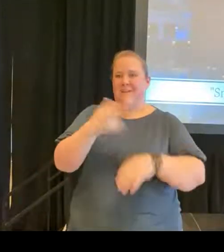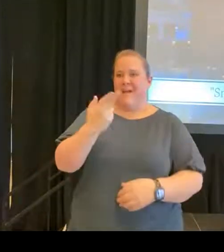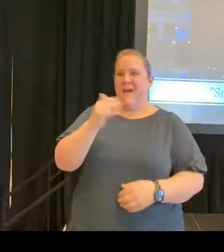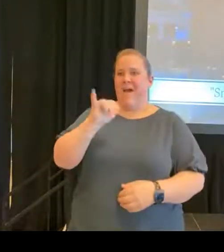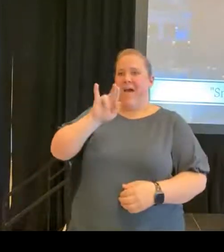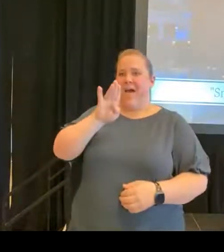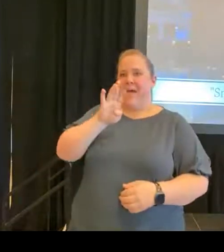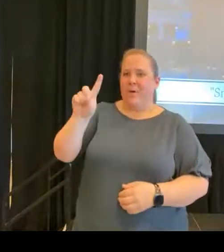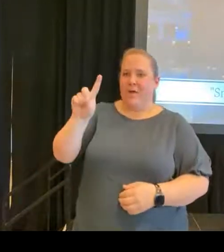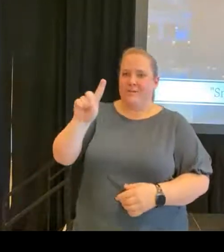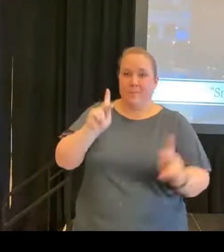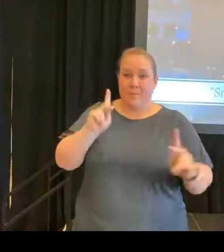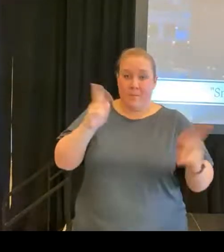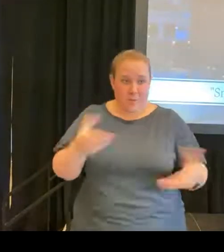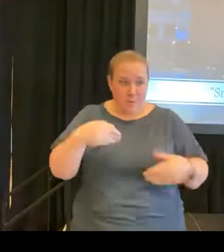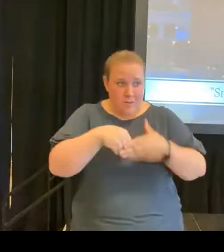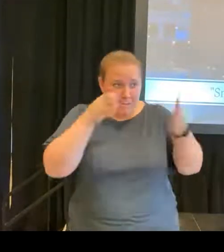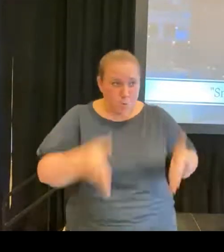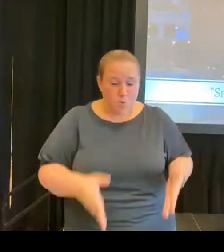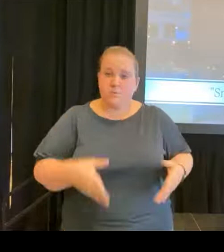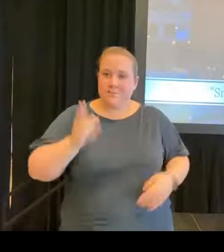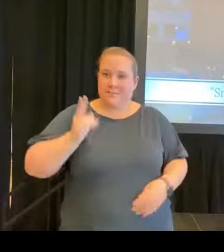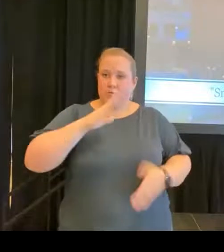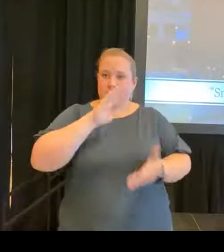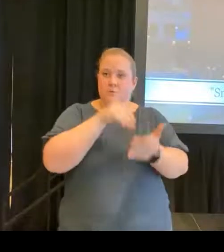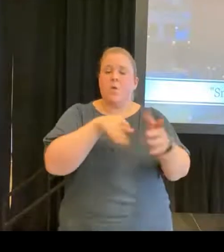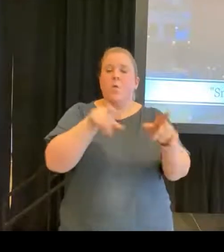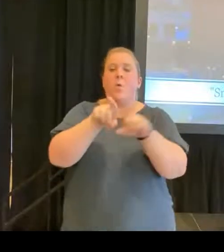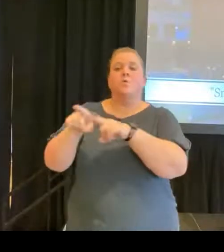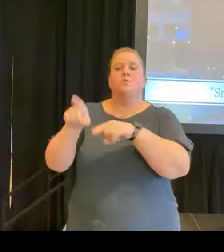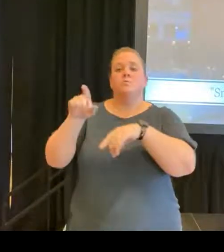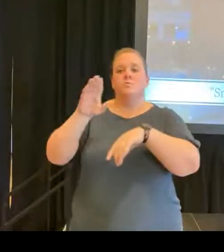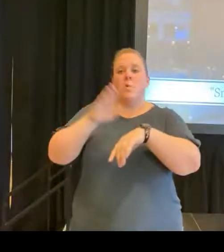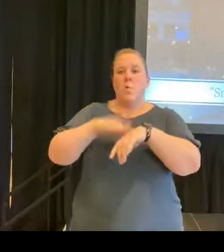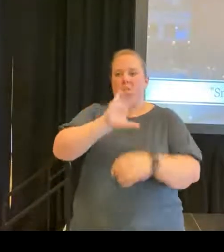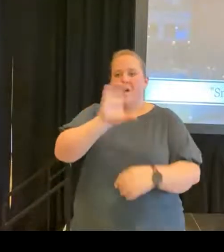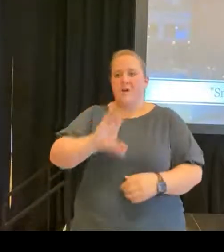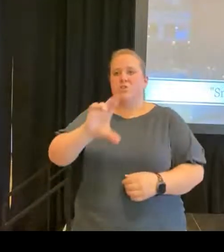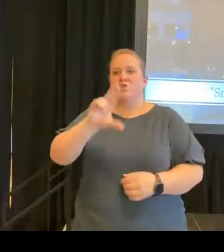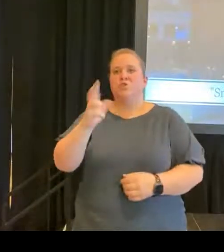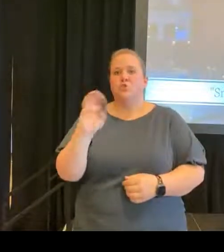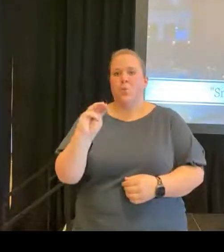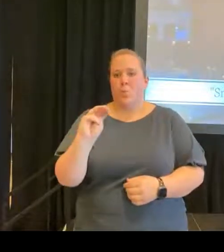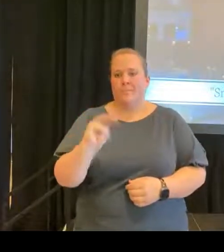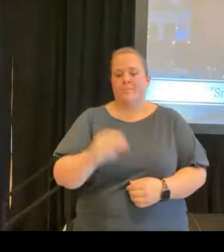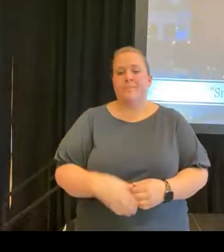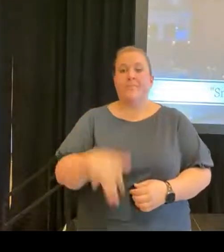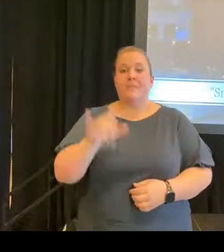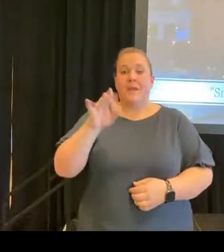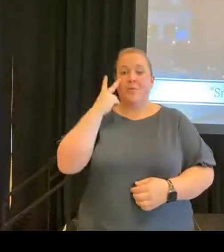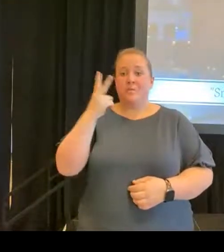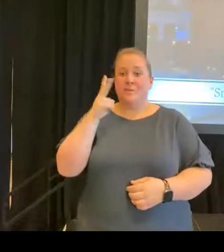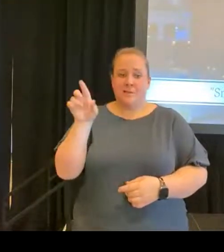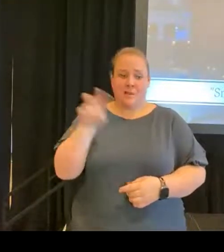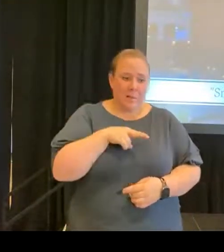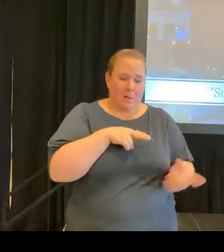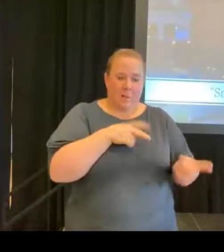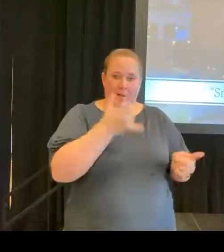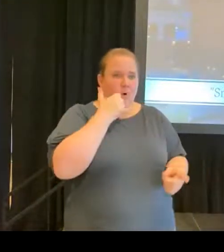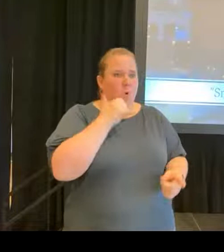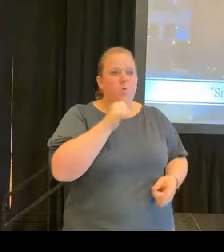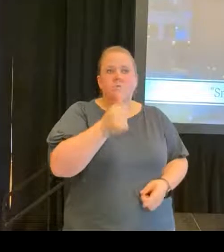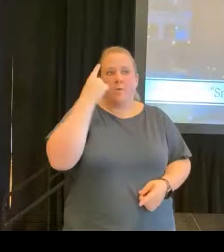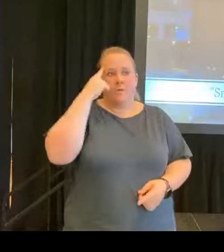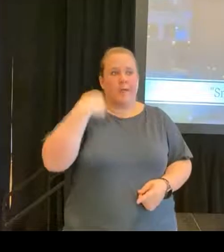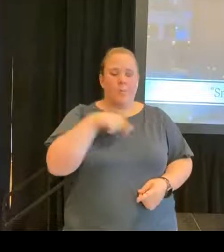people are, of course, here at the History Center, but also people are on Zoom. And so if you see us looking at our phones, please don't